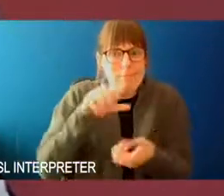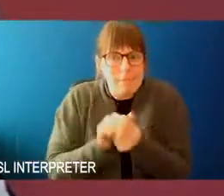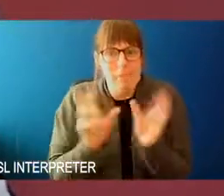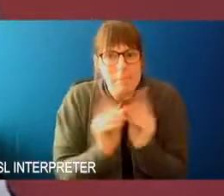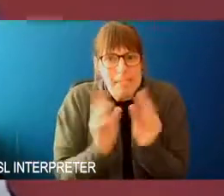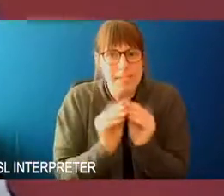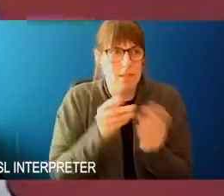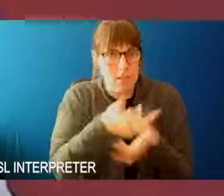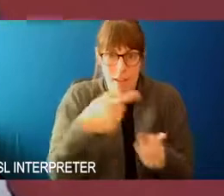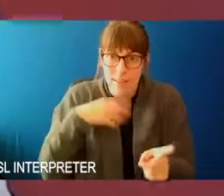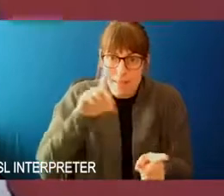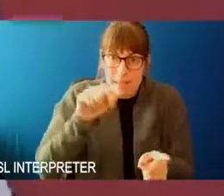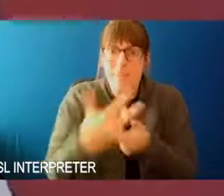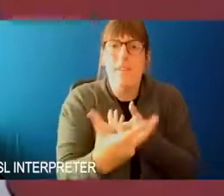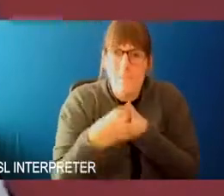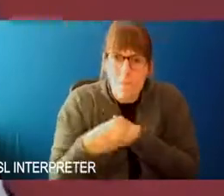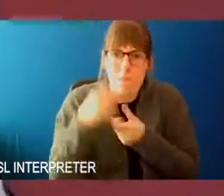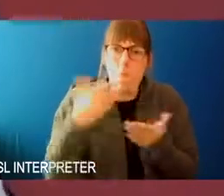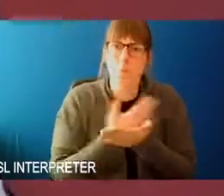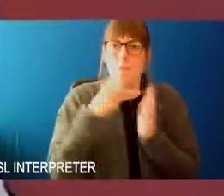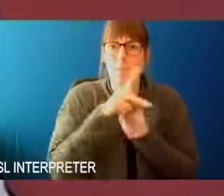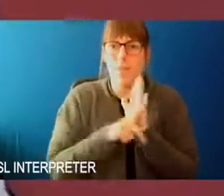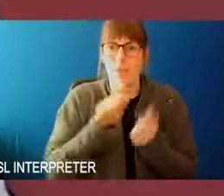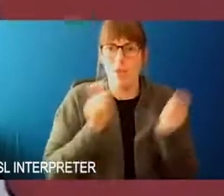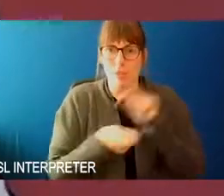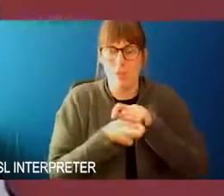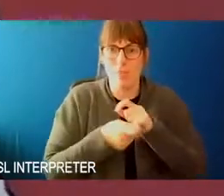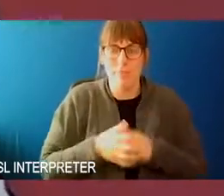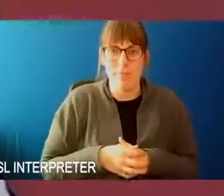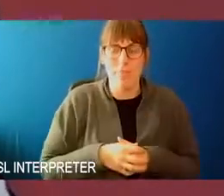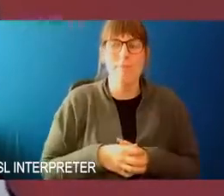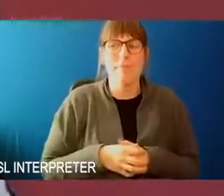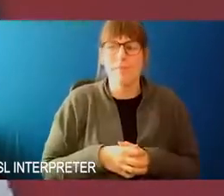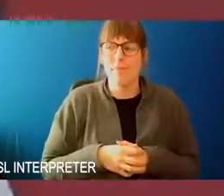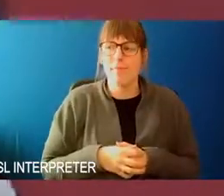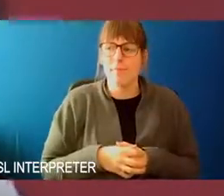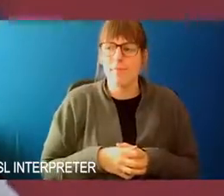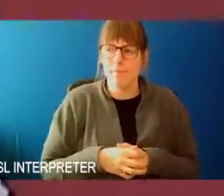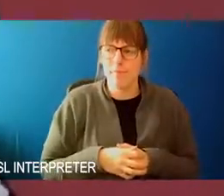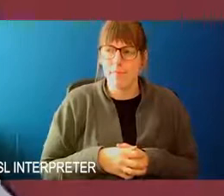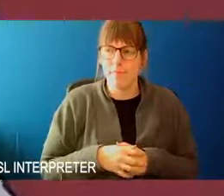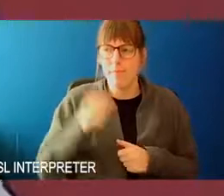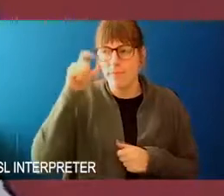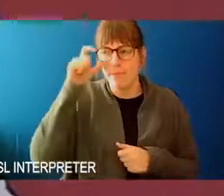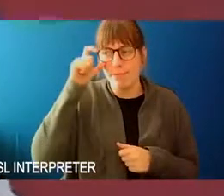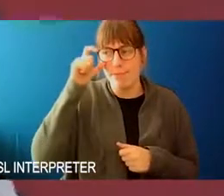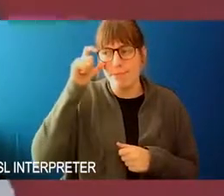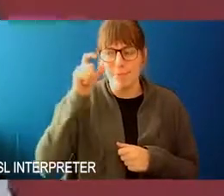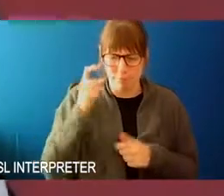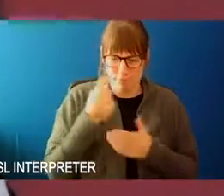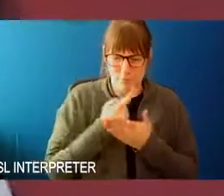needed to consult with people with disabilities the next time that they were going to put in place any new policy or change to the way that they